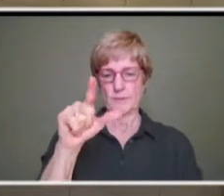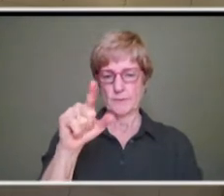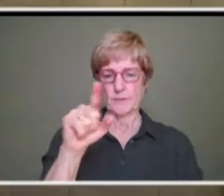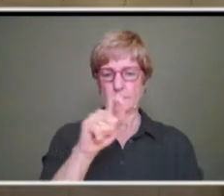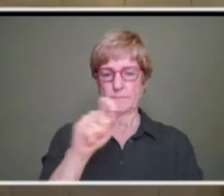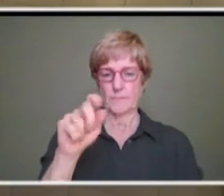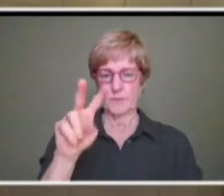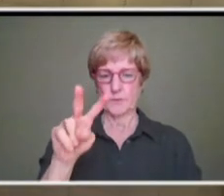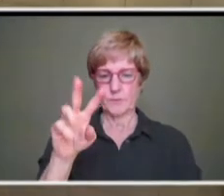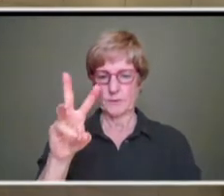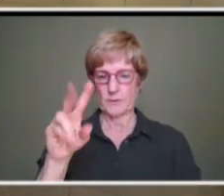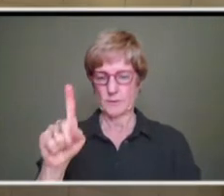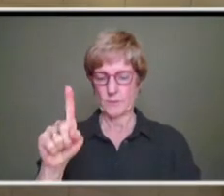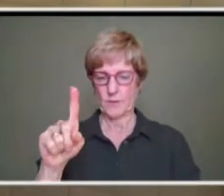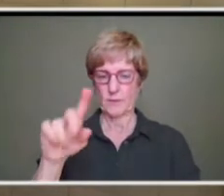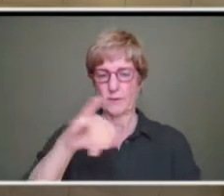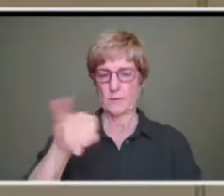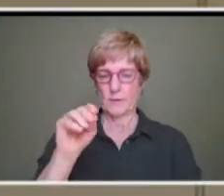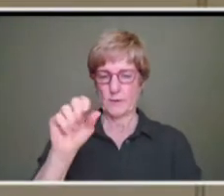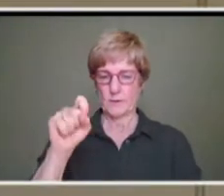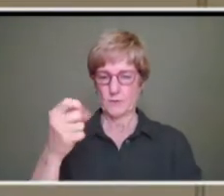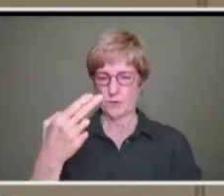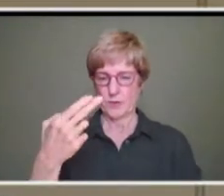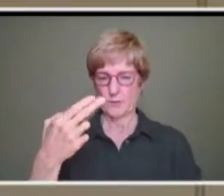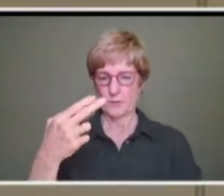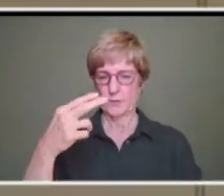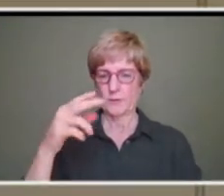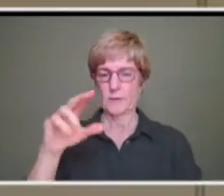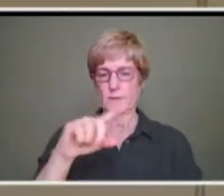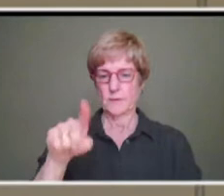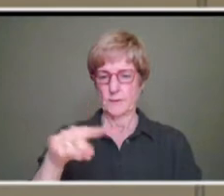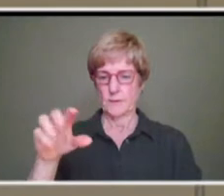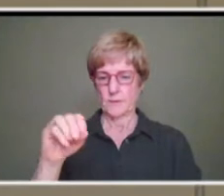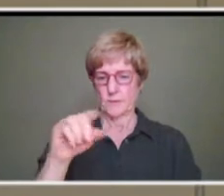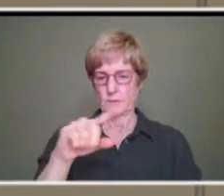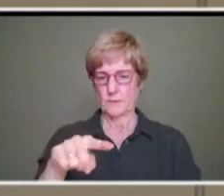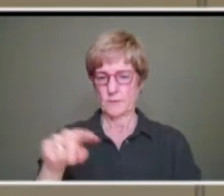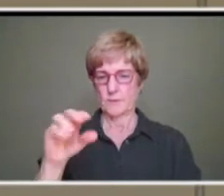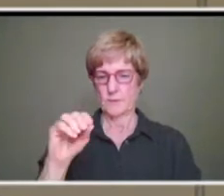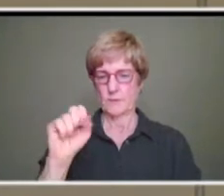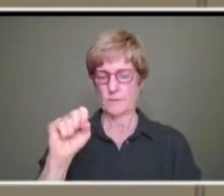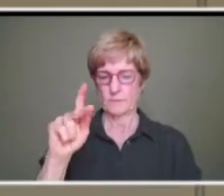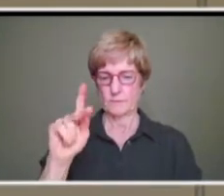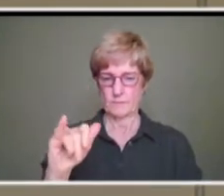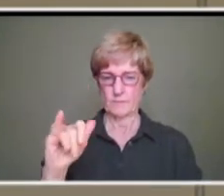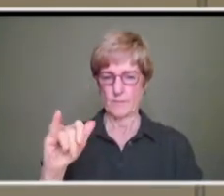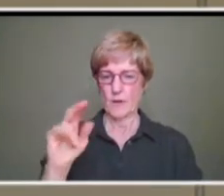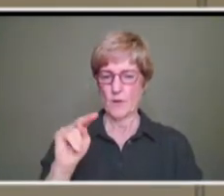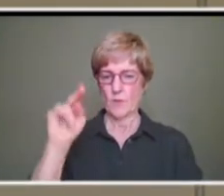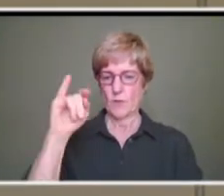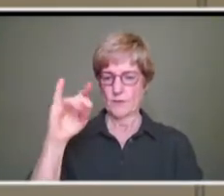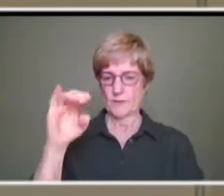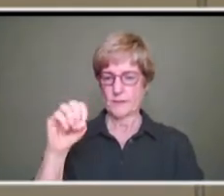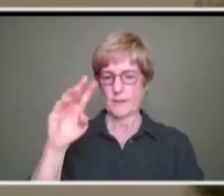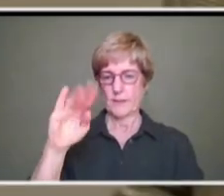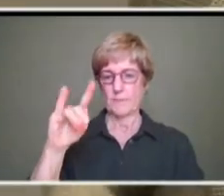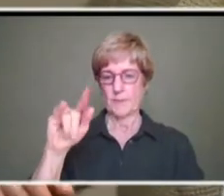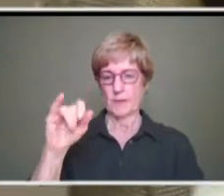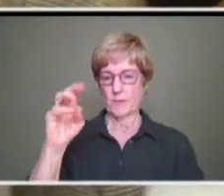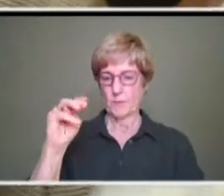by Josh zoski who approximately 3.5 Acres located on the north side of Billy Graham Parkway